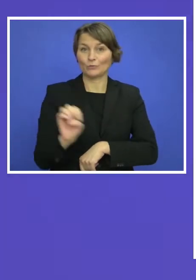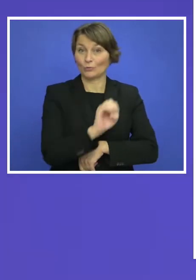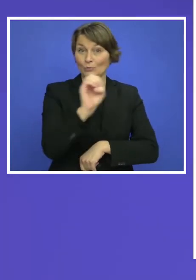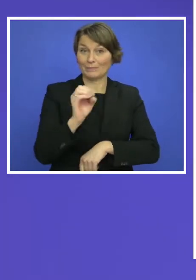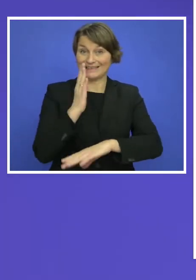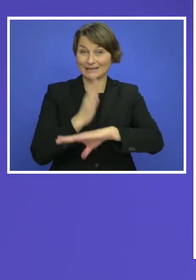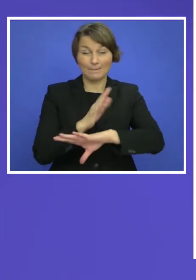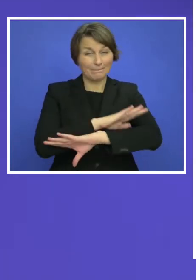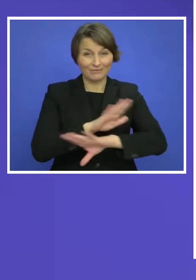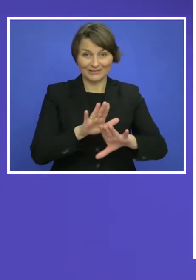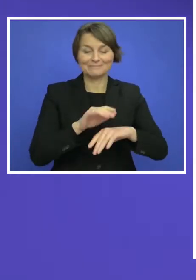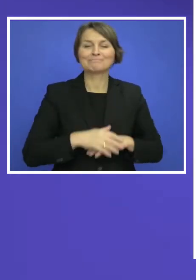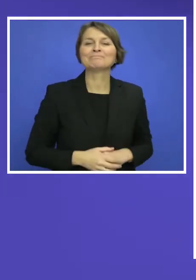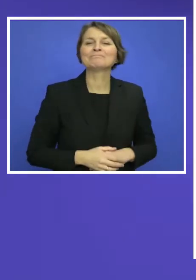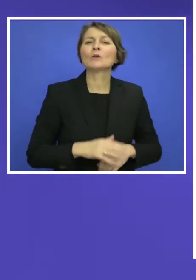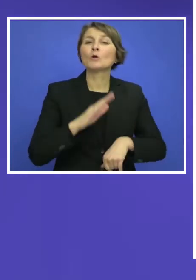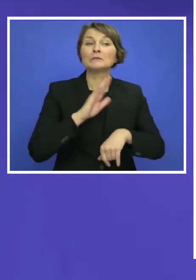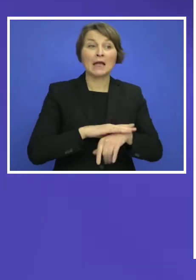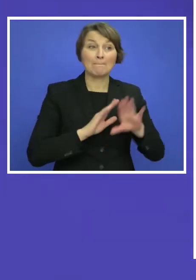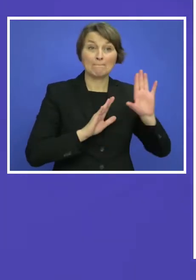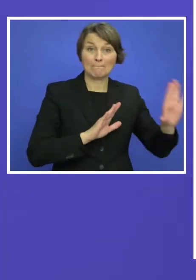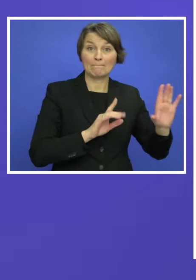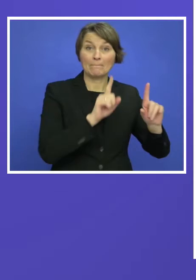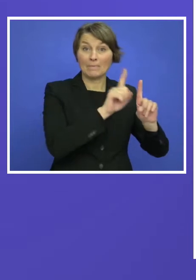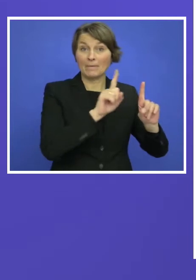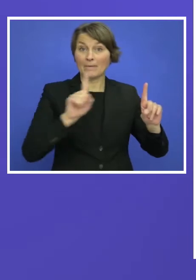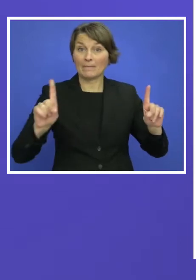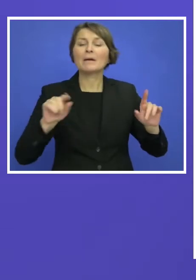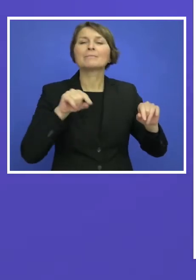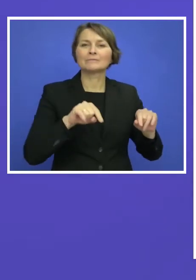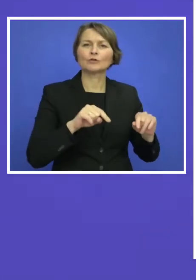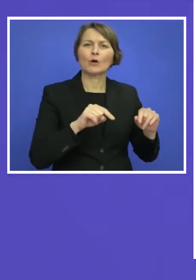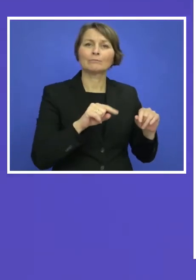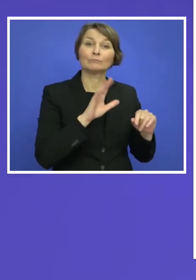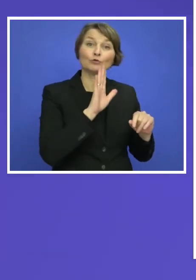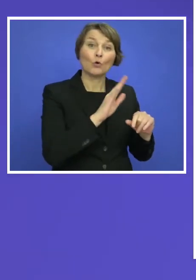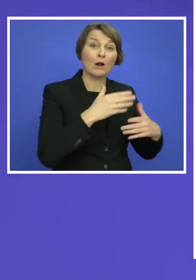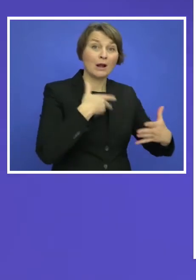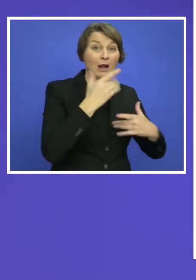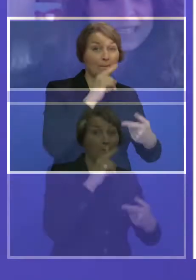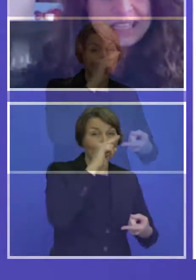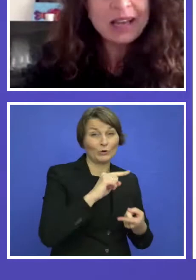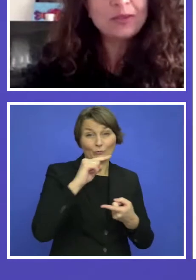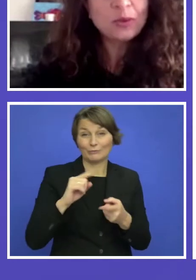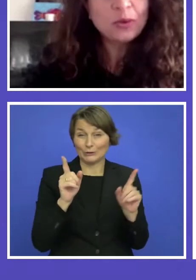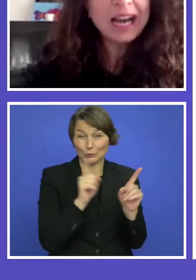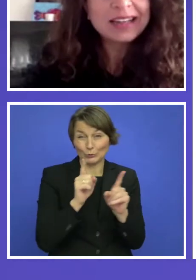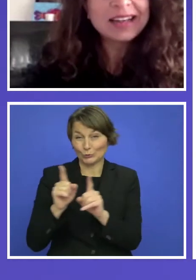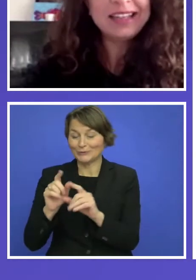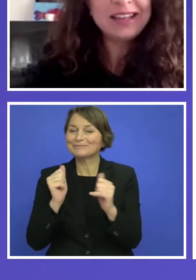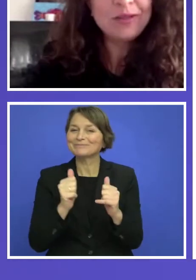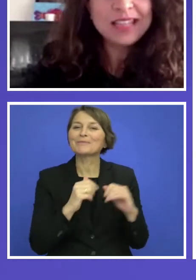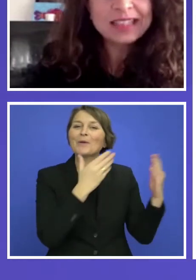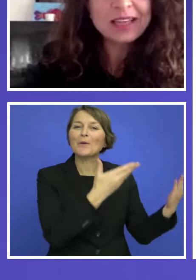limit for each participant is going to be, so your contributions will have to be brief. So I'd like to welcome 2